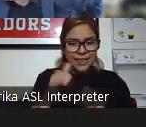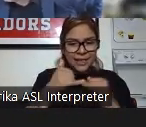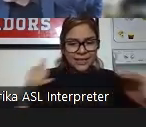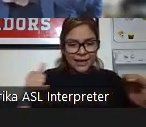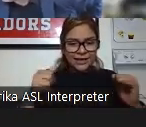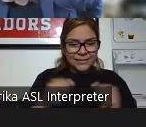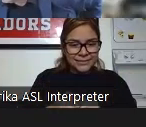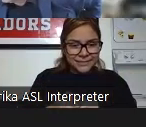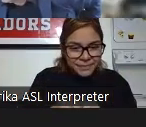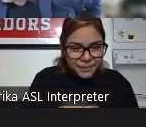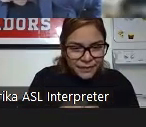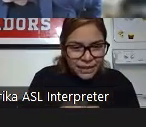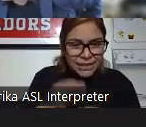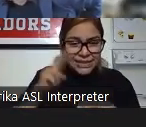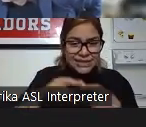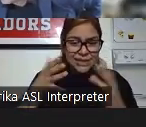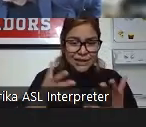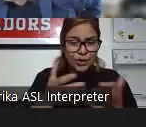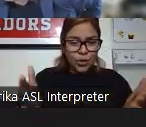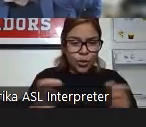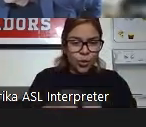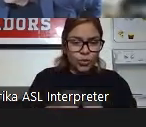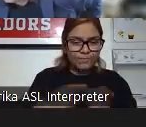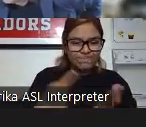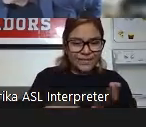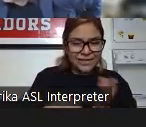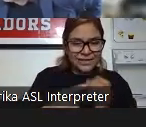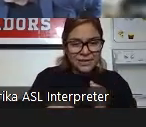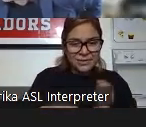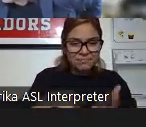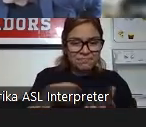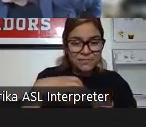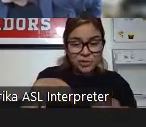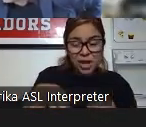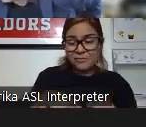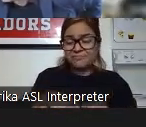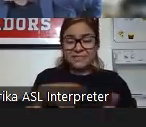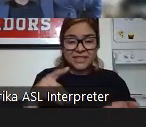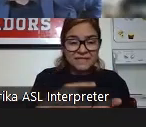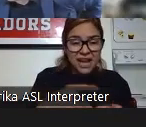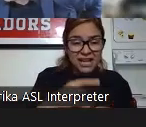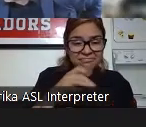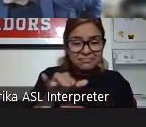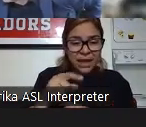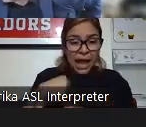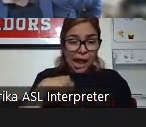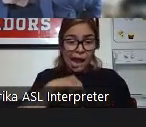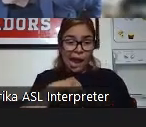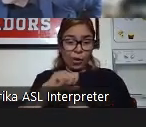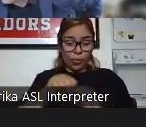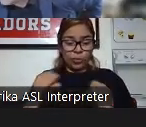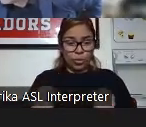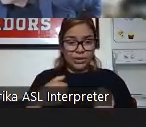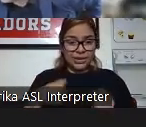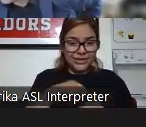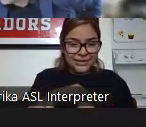define our brokenness. Assured of their tomorrows, they map out are today's as tokens for our submission